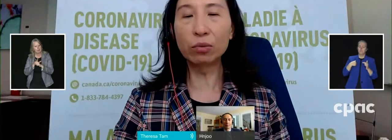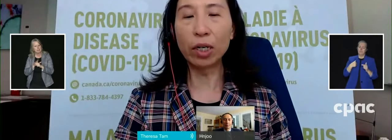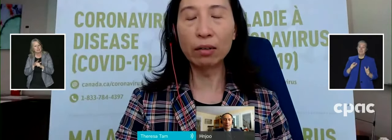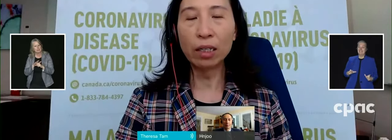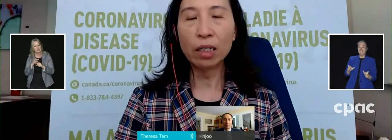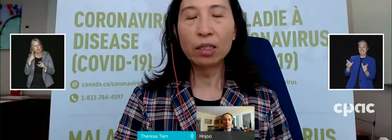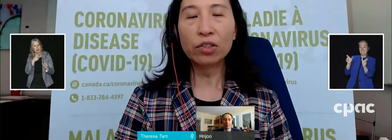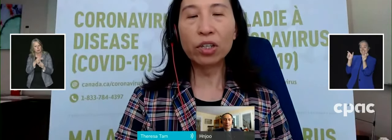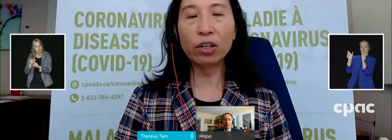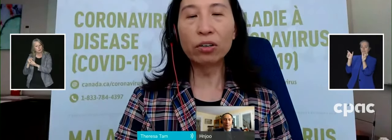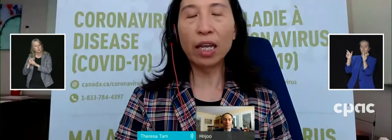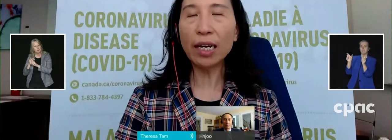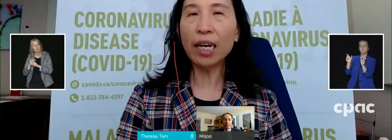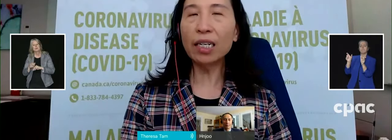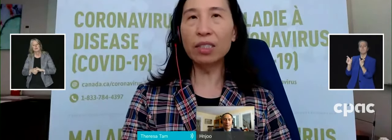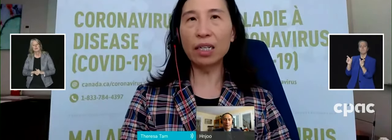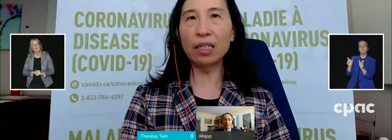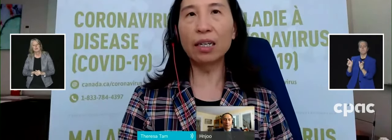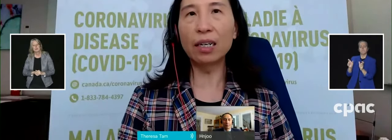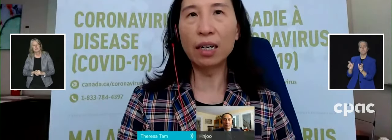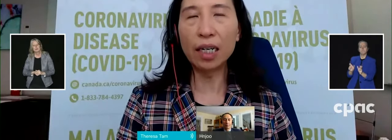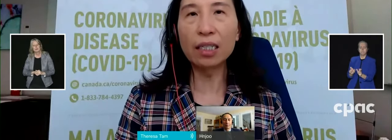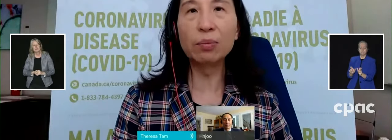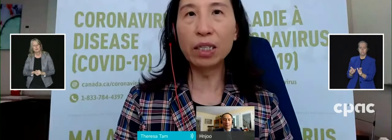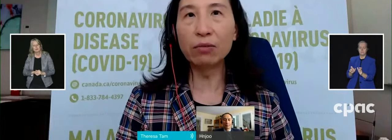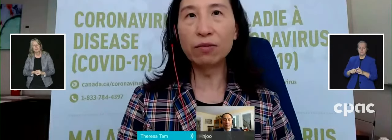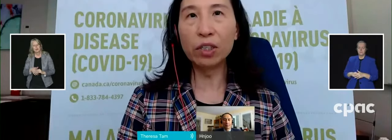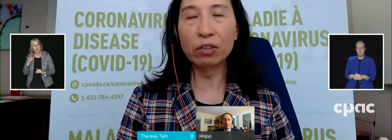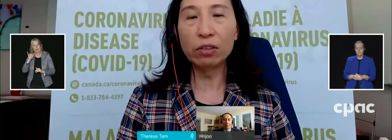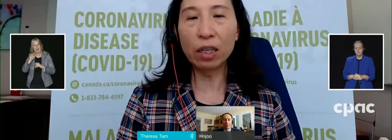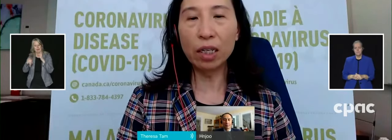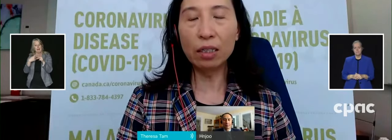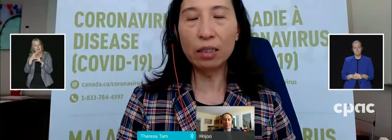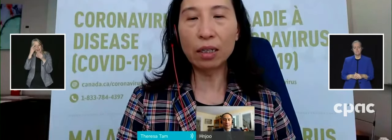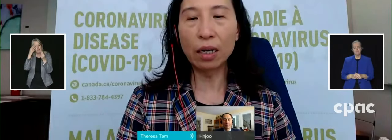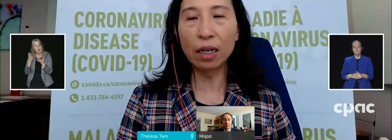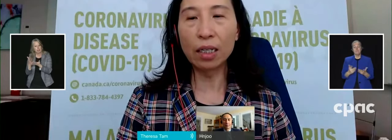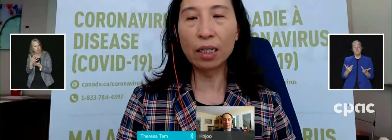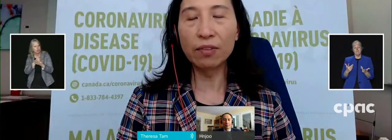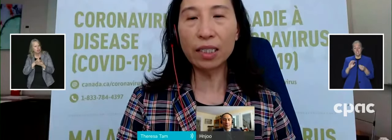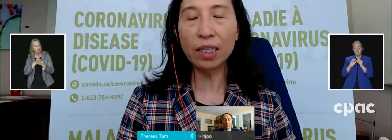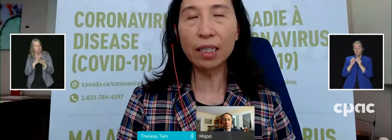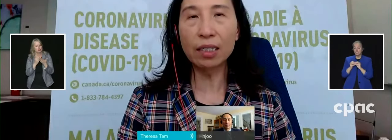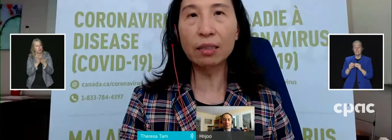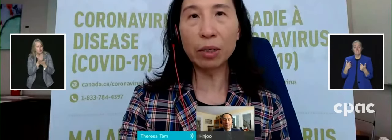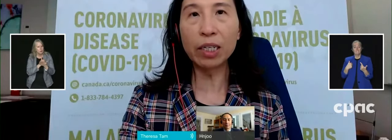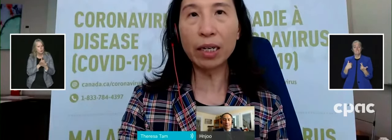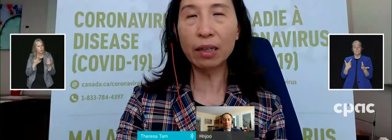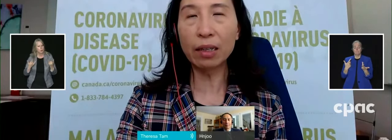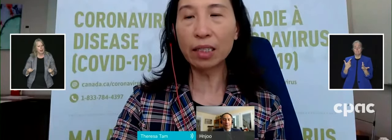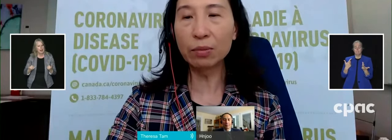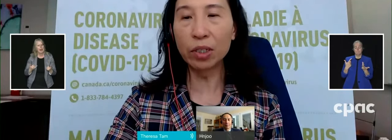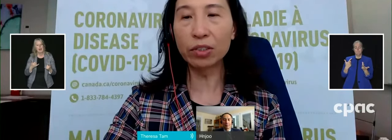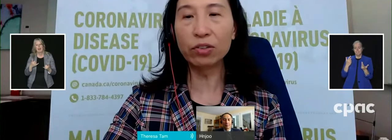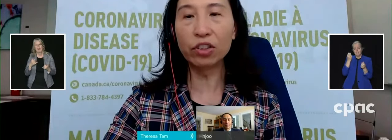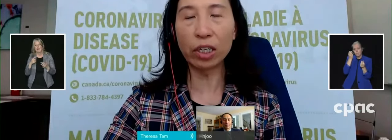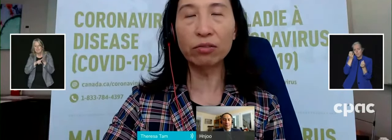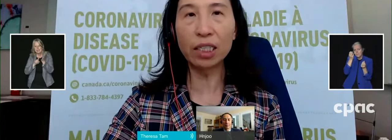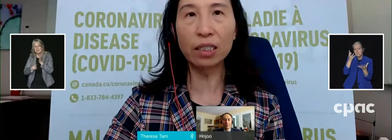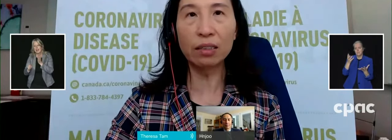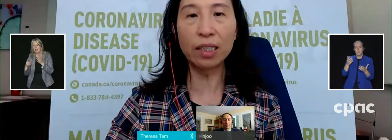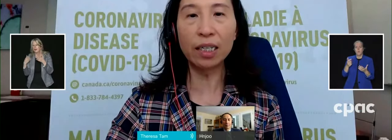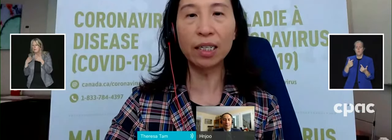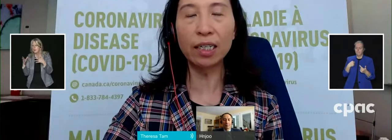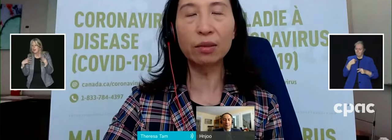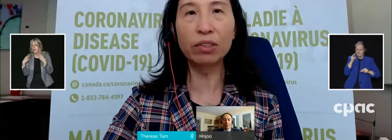increases as well. So that kind of data is being reviewed. The investigators, the public health experts who